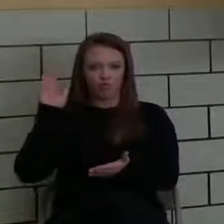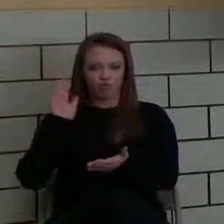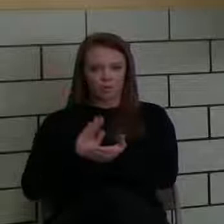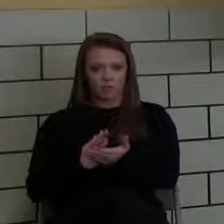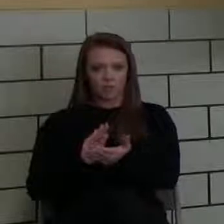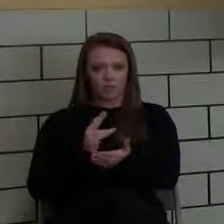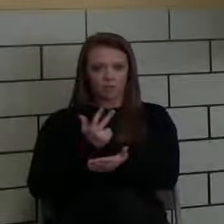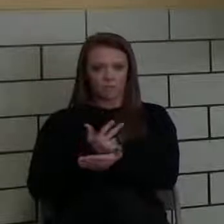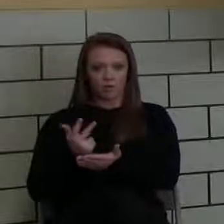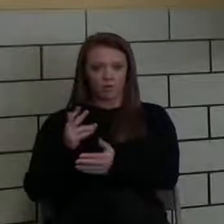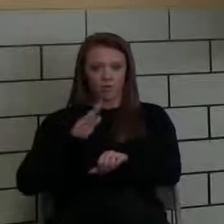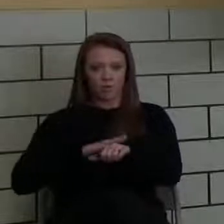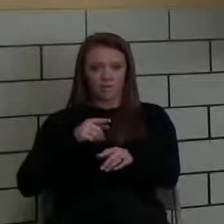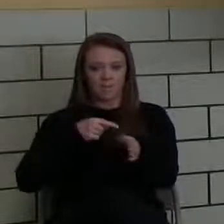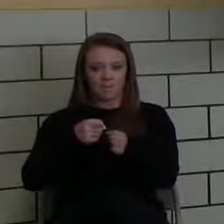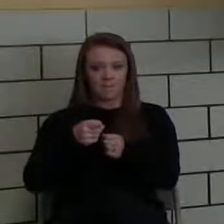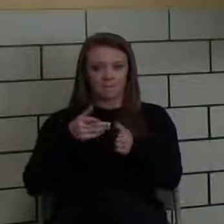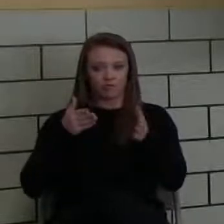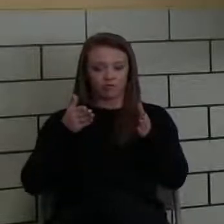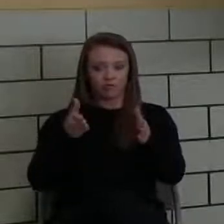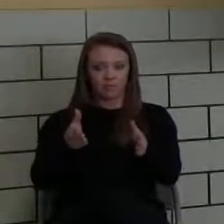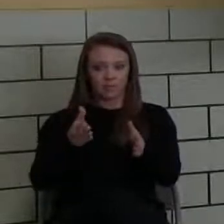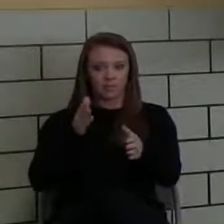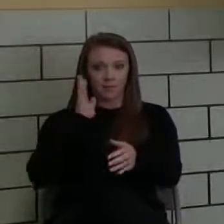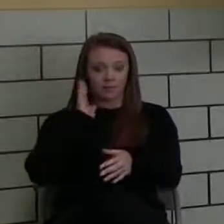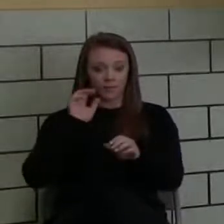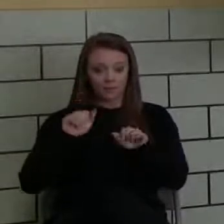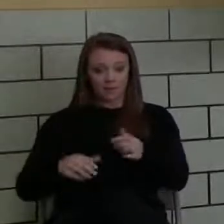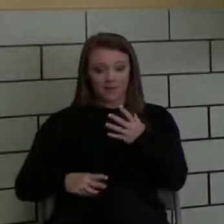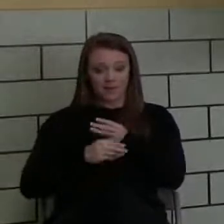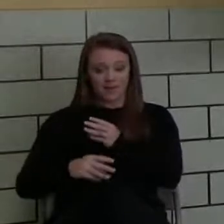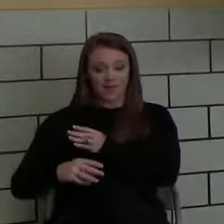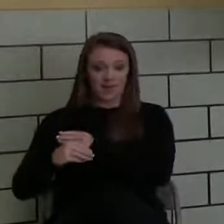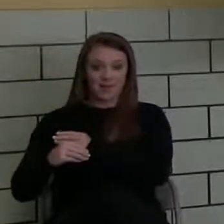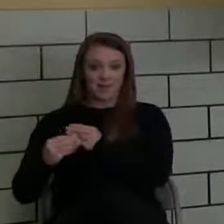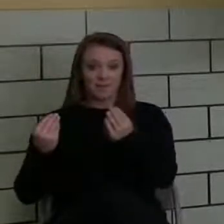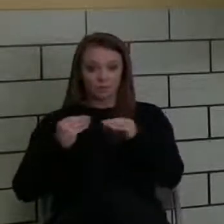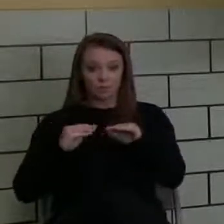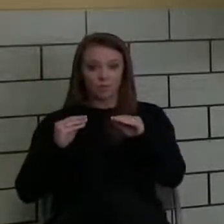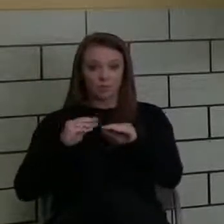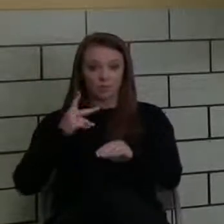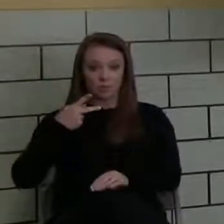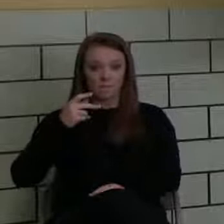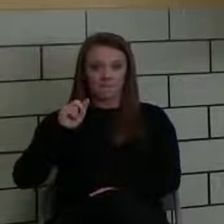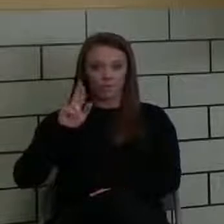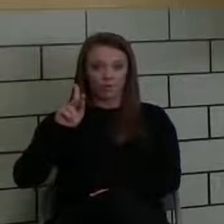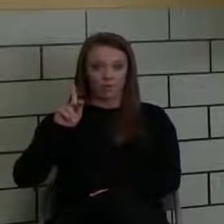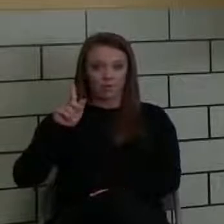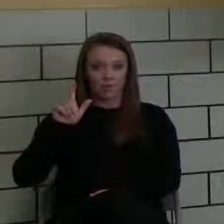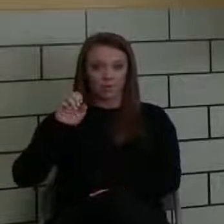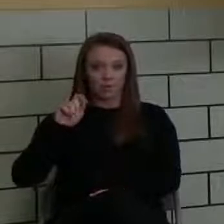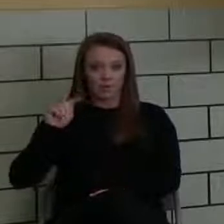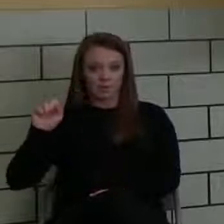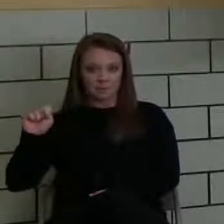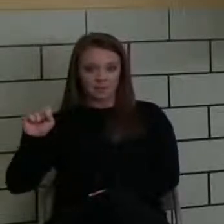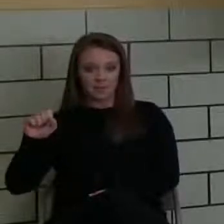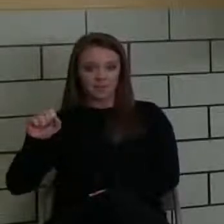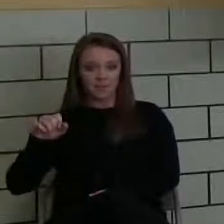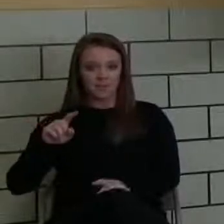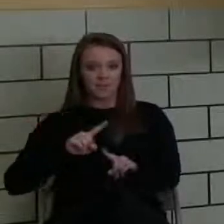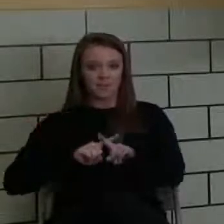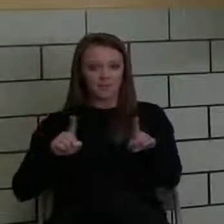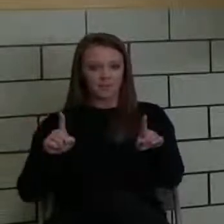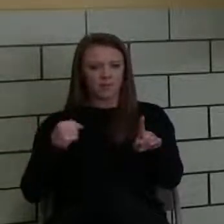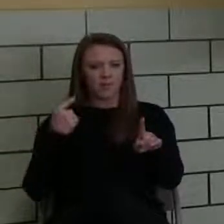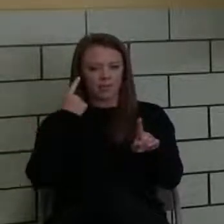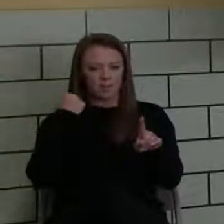have kept going and adding more and more and more parklets. The whole thing could have been parklets. But at that point, we lose a lot of parking. So we found a balance, or what we feel like is